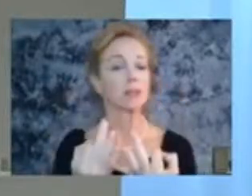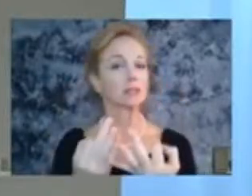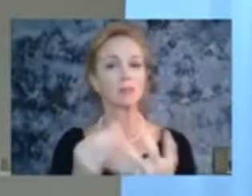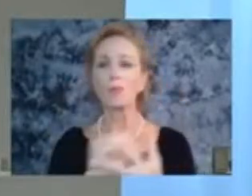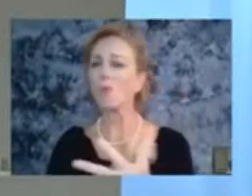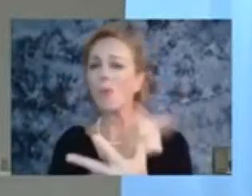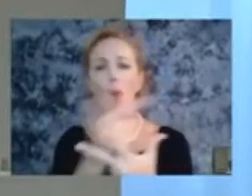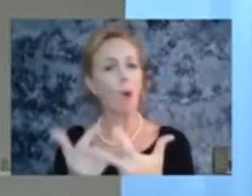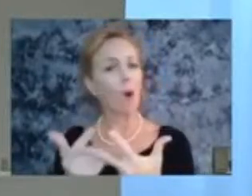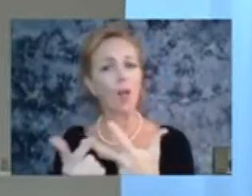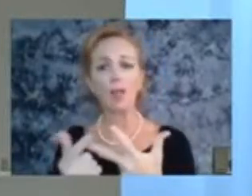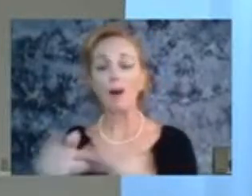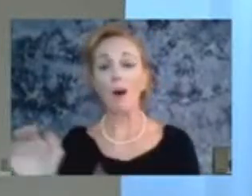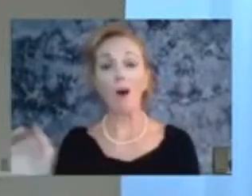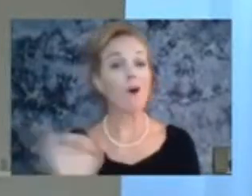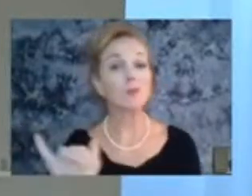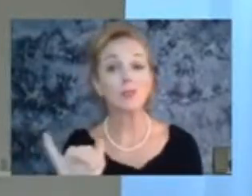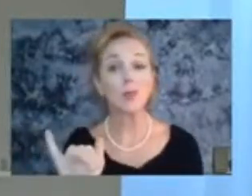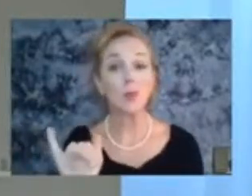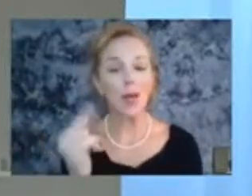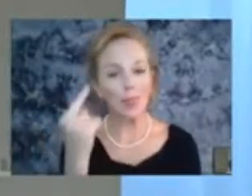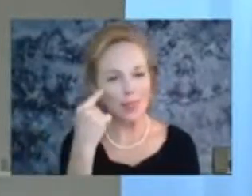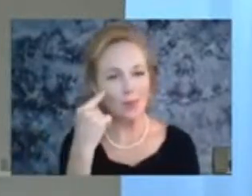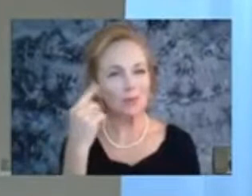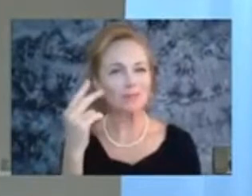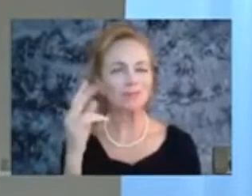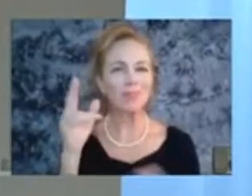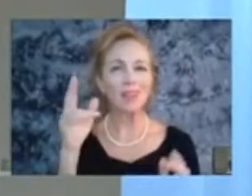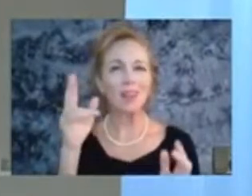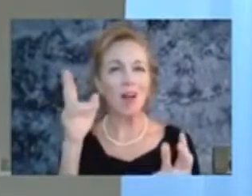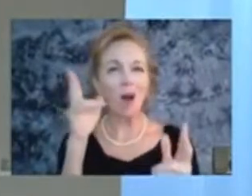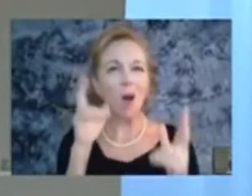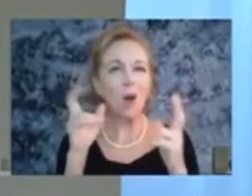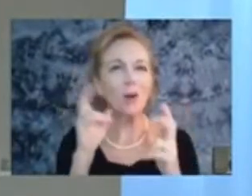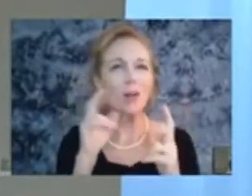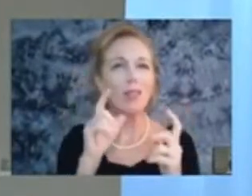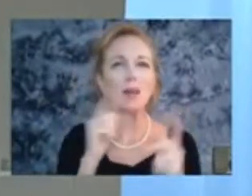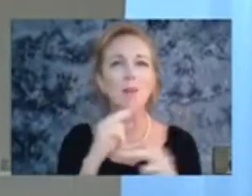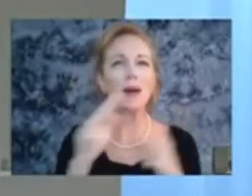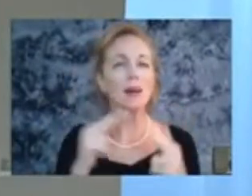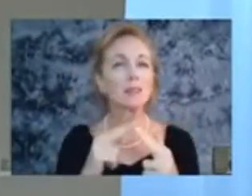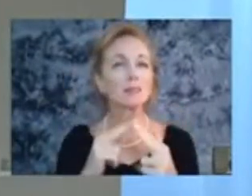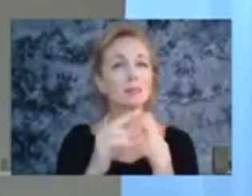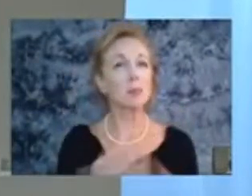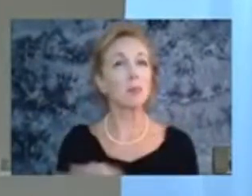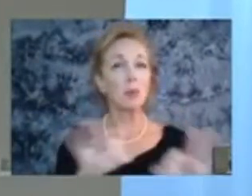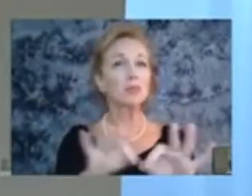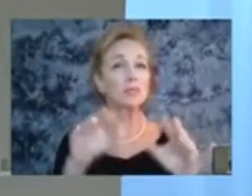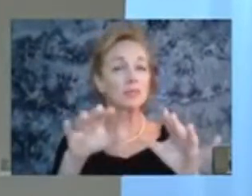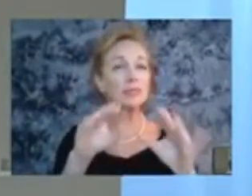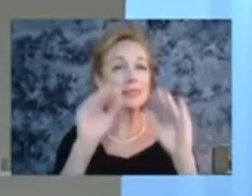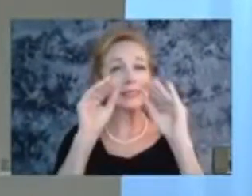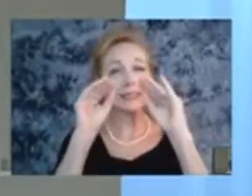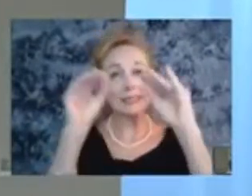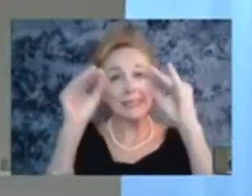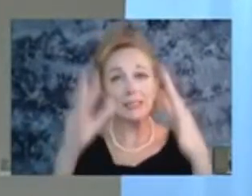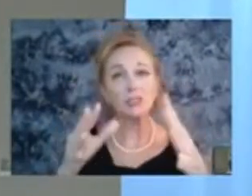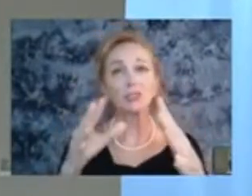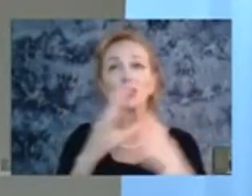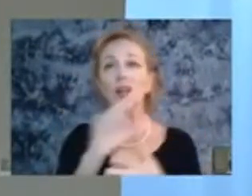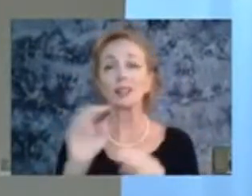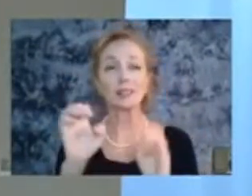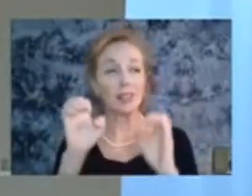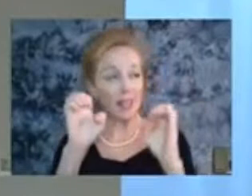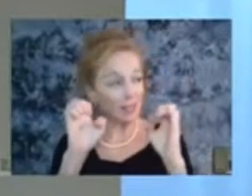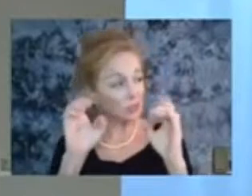And also, I think that we've heard a lot about the importance of teacher and educator feedback today. And that's especially important